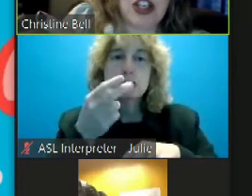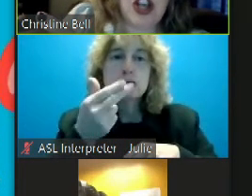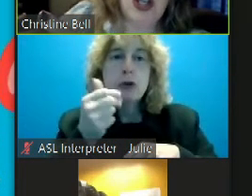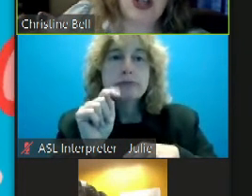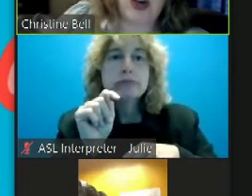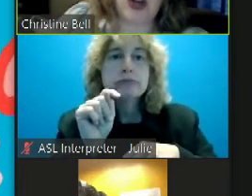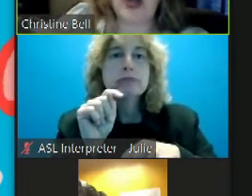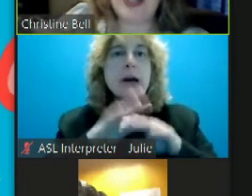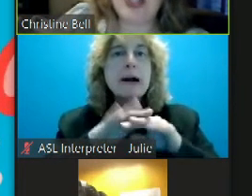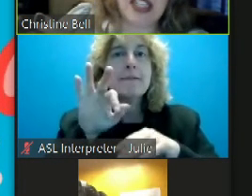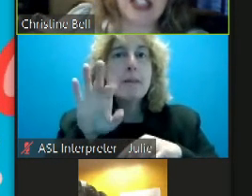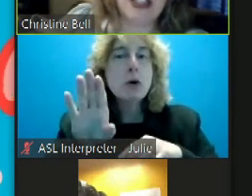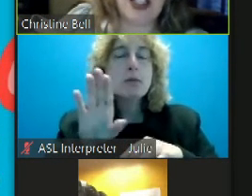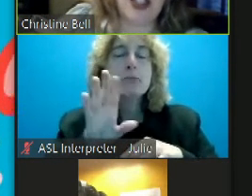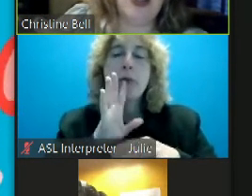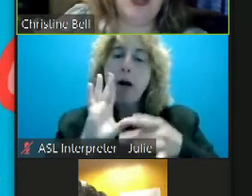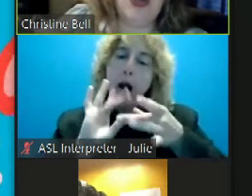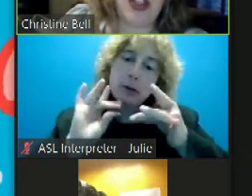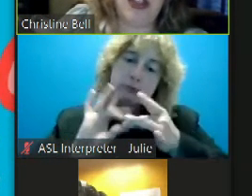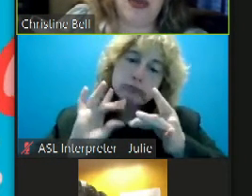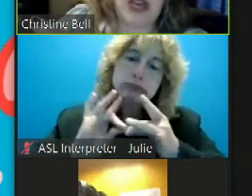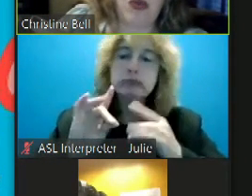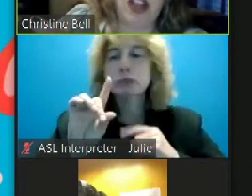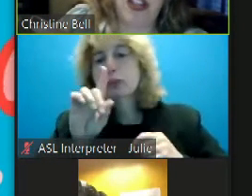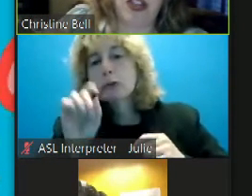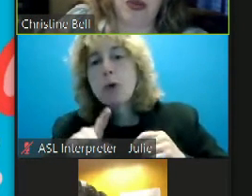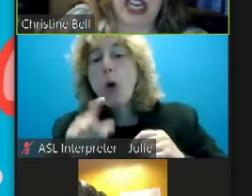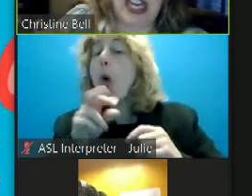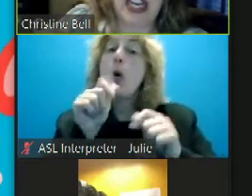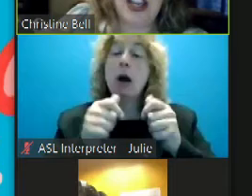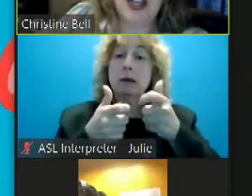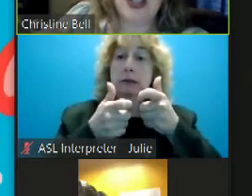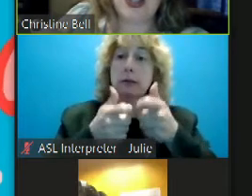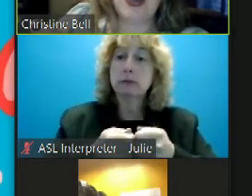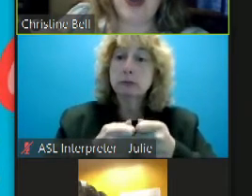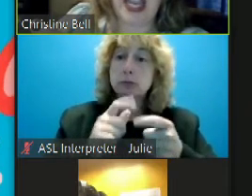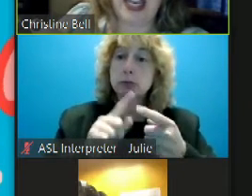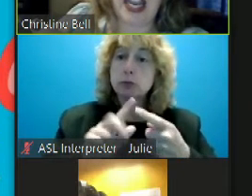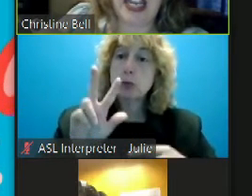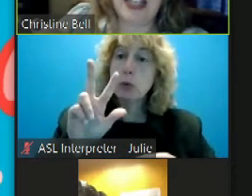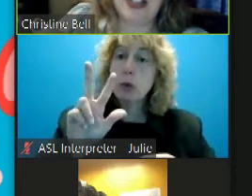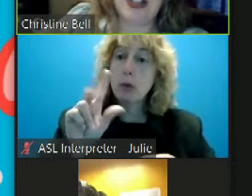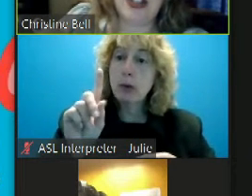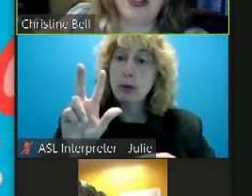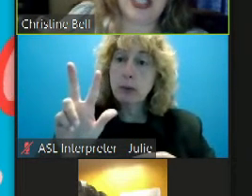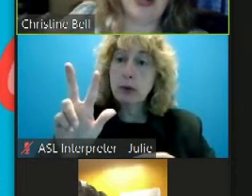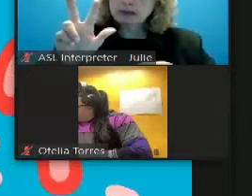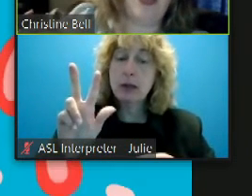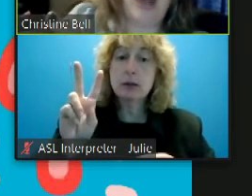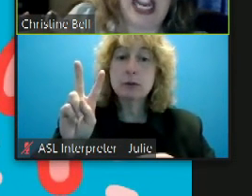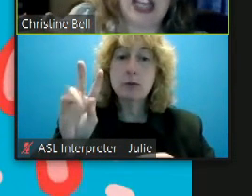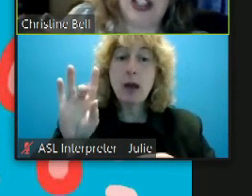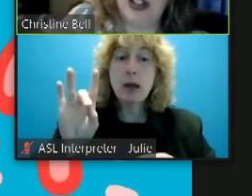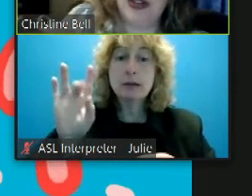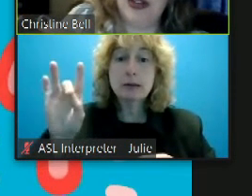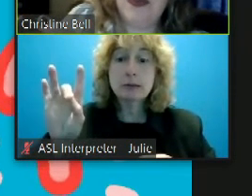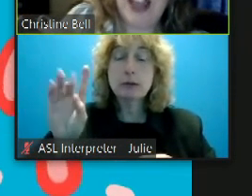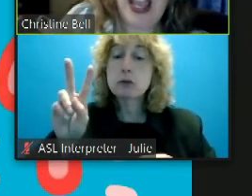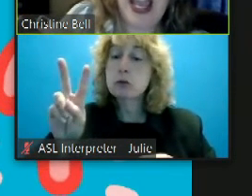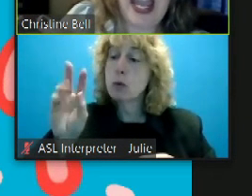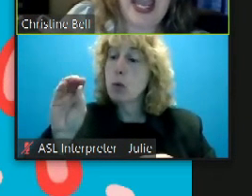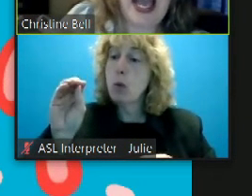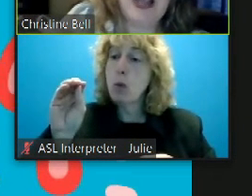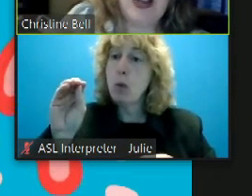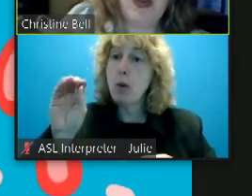message your questions to 313-288-2082.